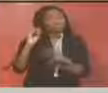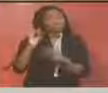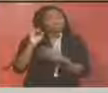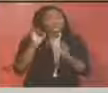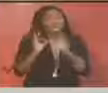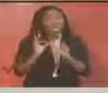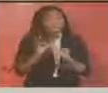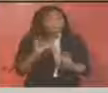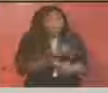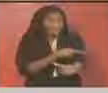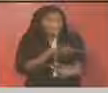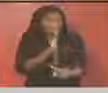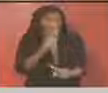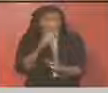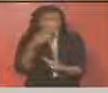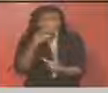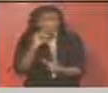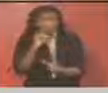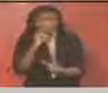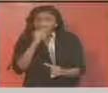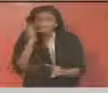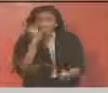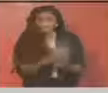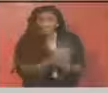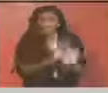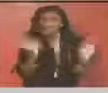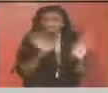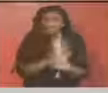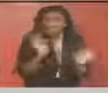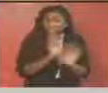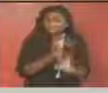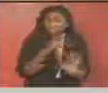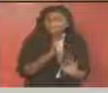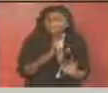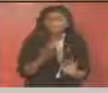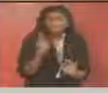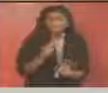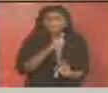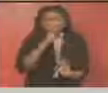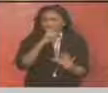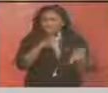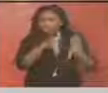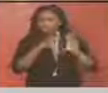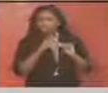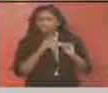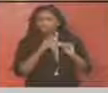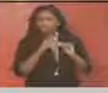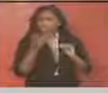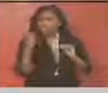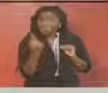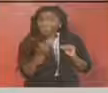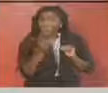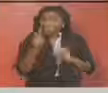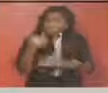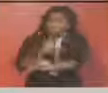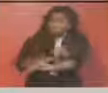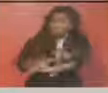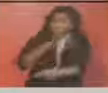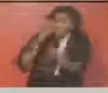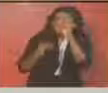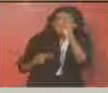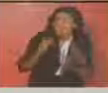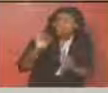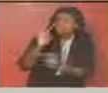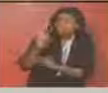get EUL or EUA, which is Emergency Use License or Emergency Use